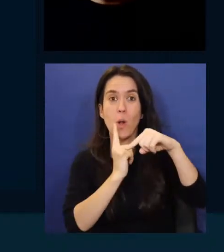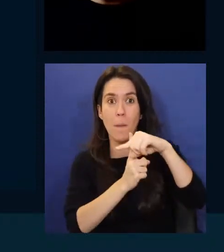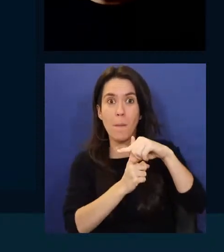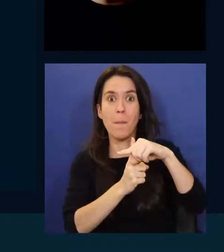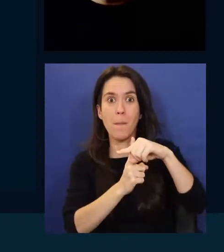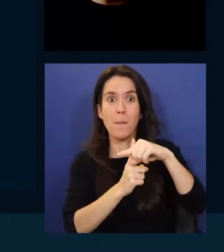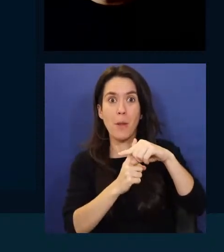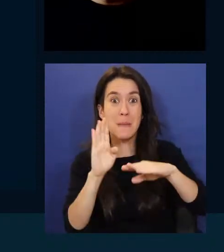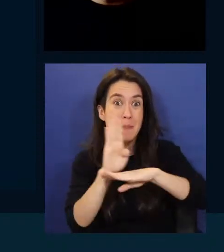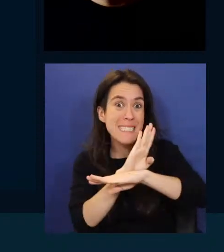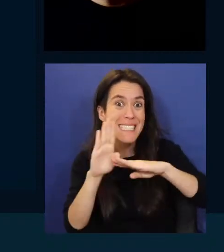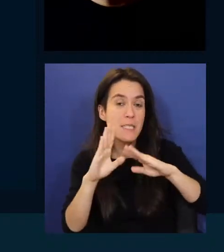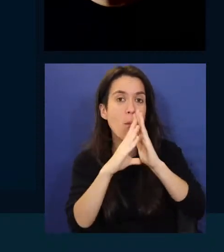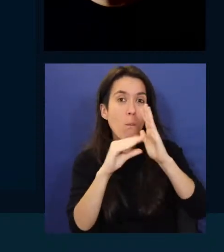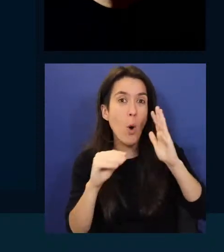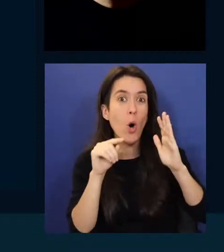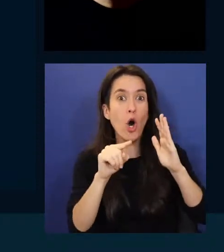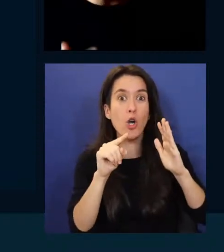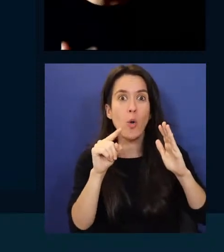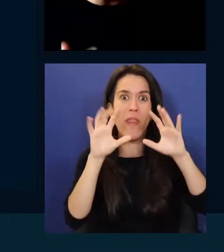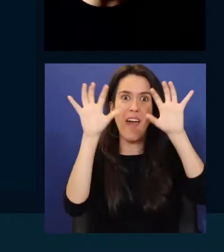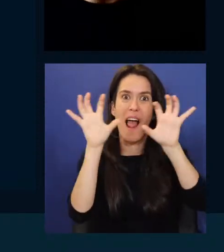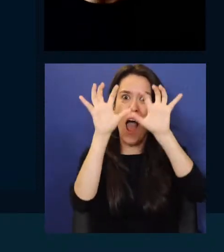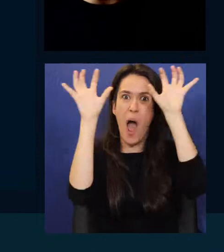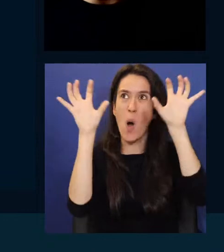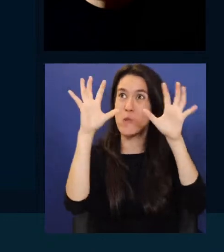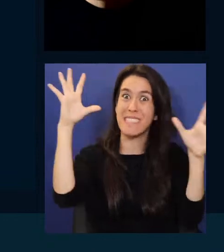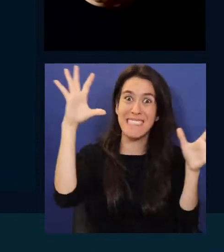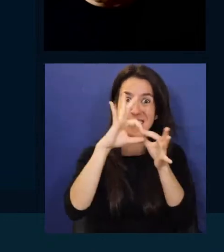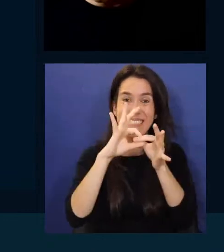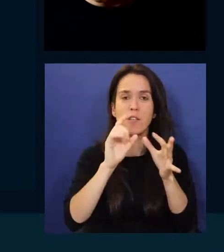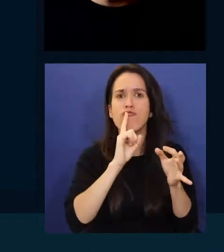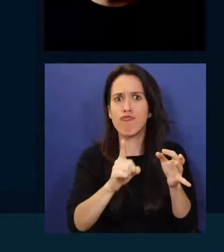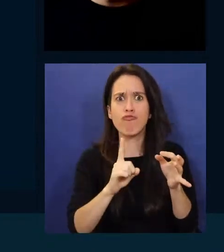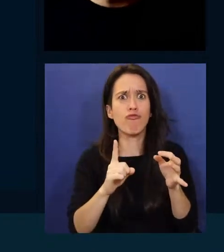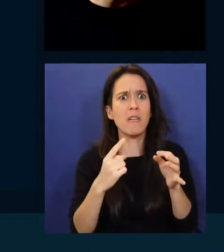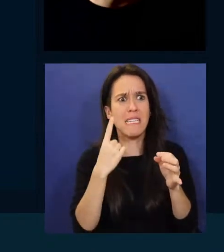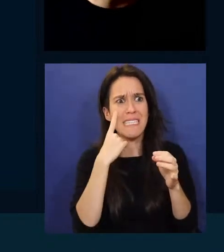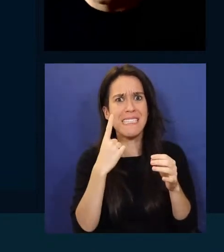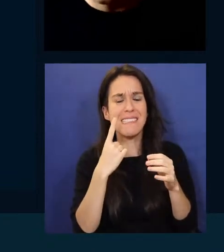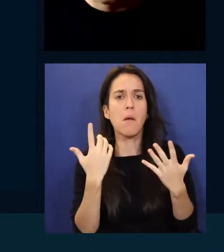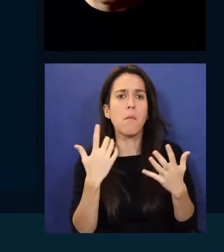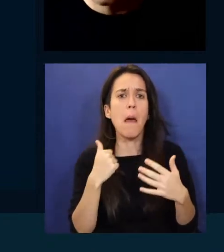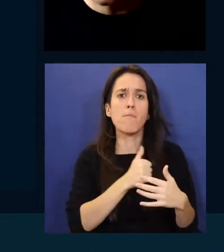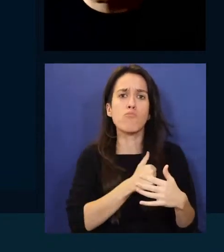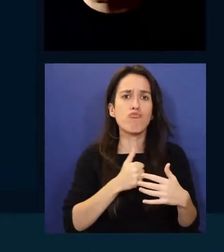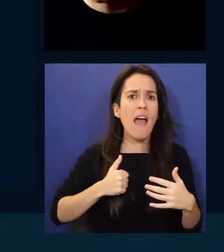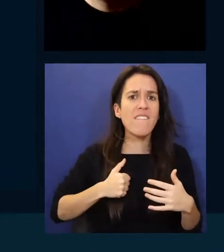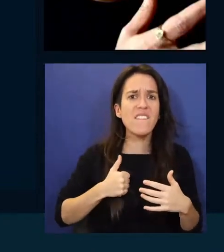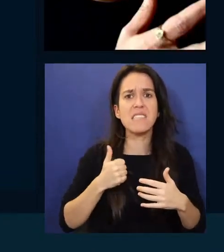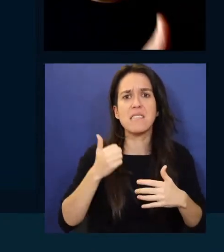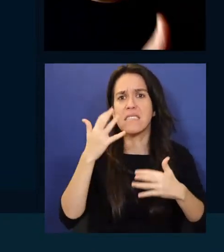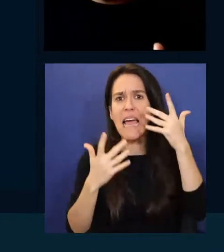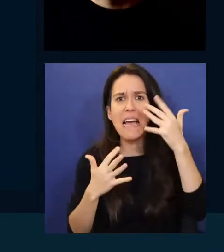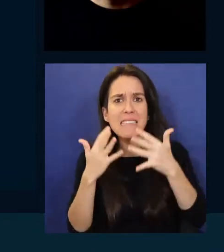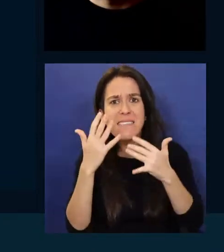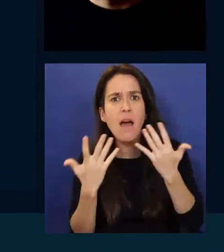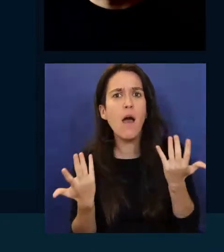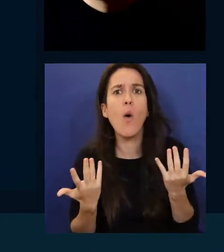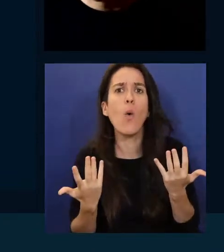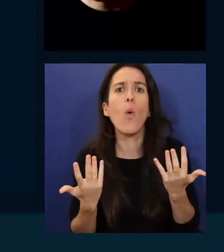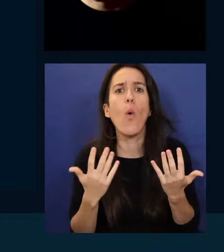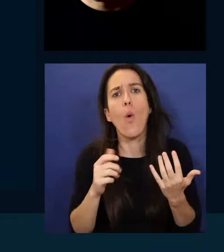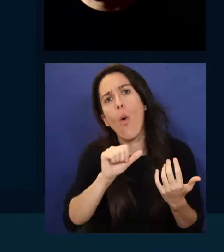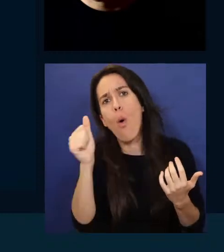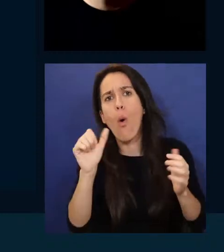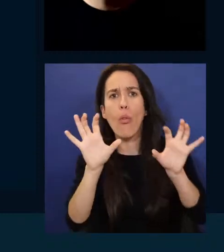in Azure. How could we bring that to the environment of your choice? It could be a private data center, it could be some other cloud, a hyperscale